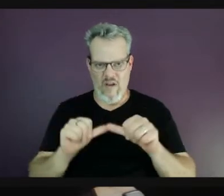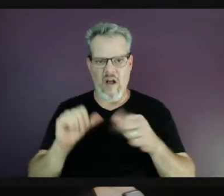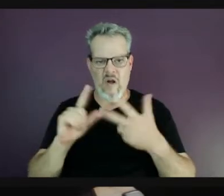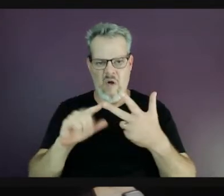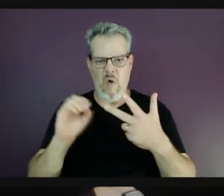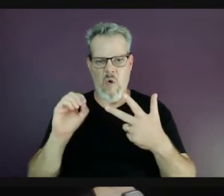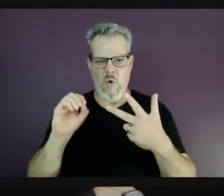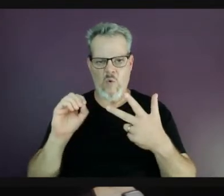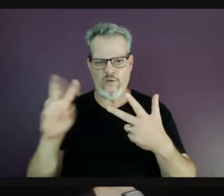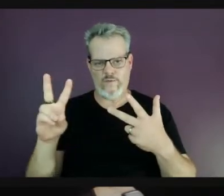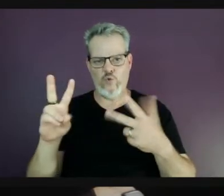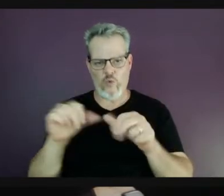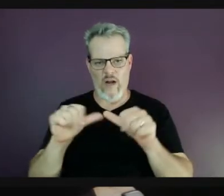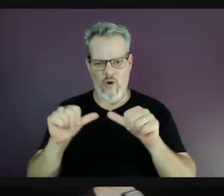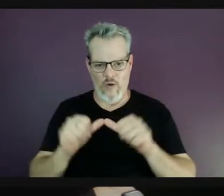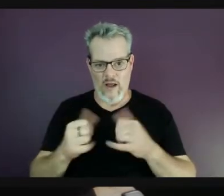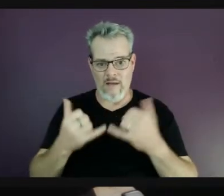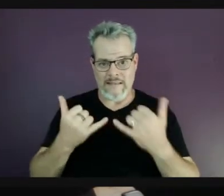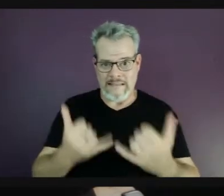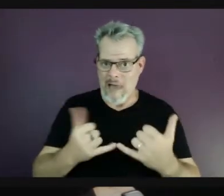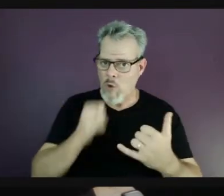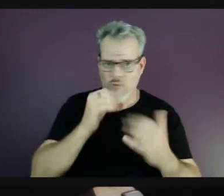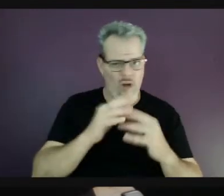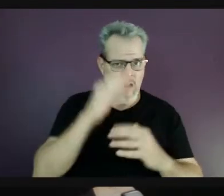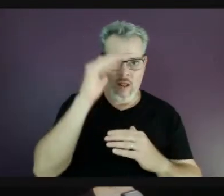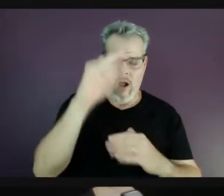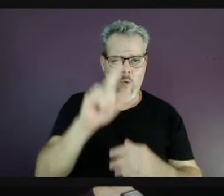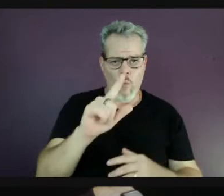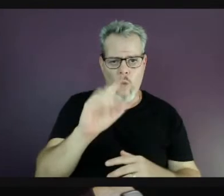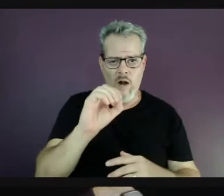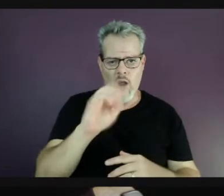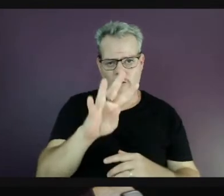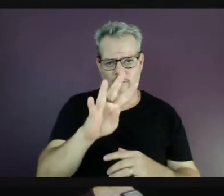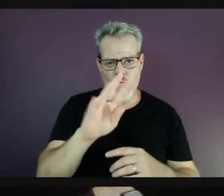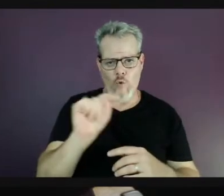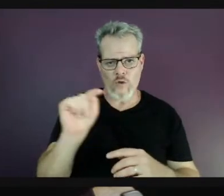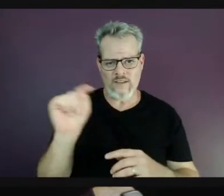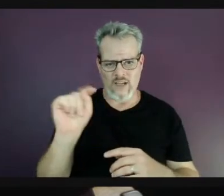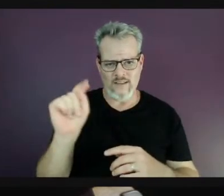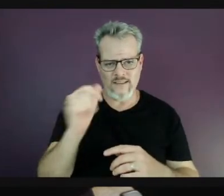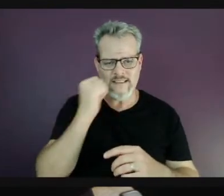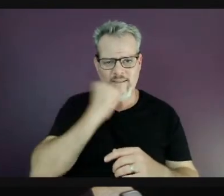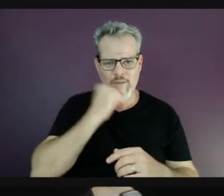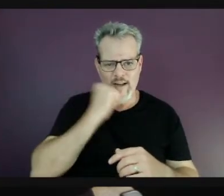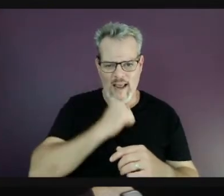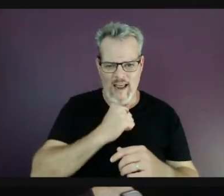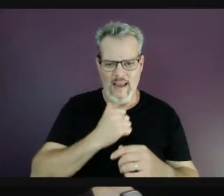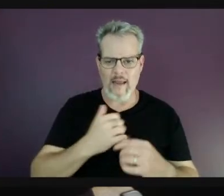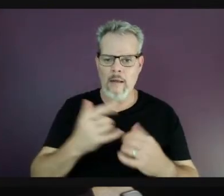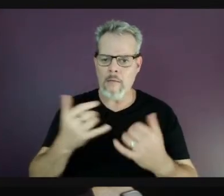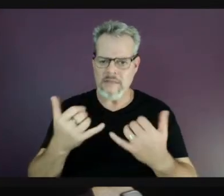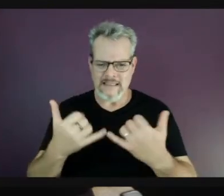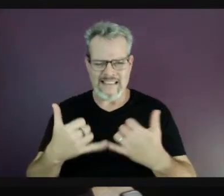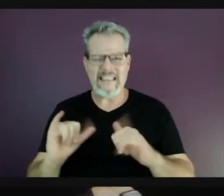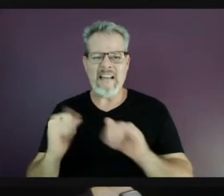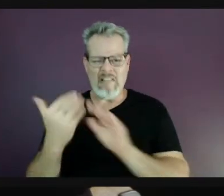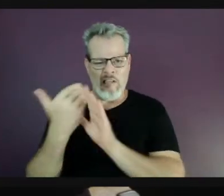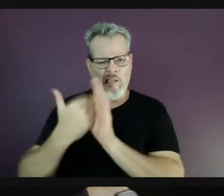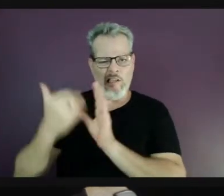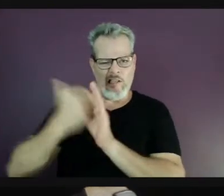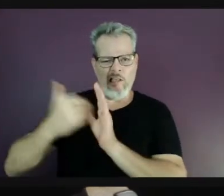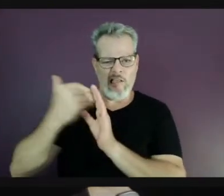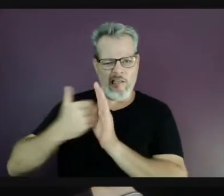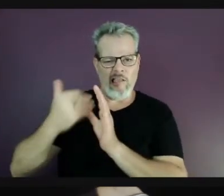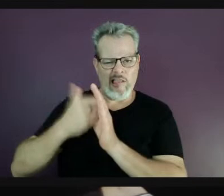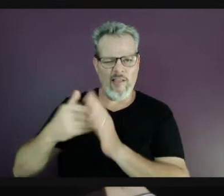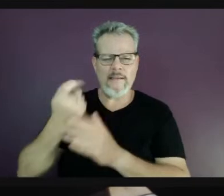now. The measurement is 104 tons per day, and this input here. This can still be a nuisance or even hazard for people who are